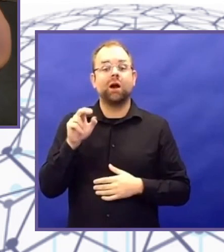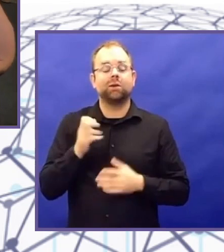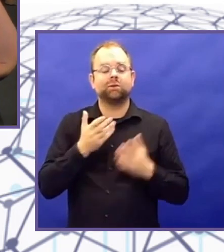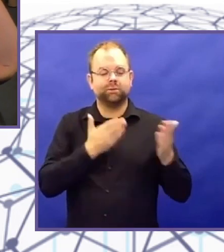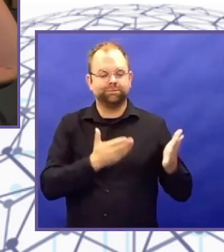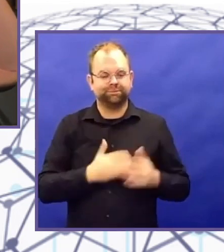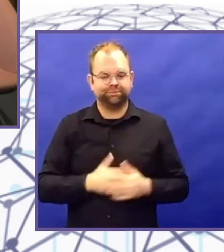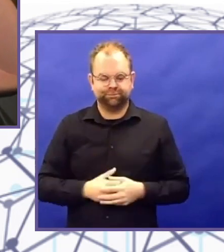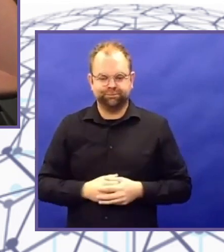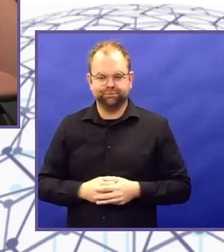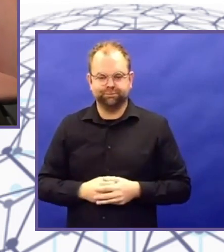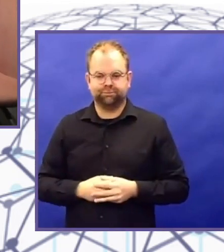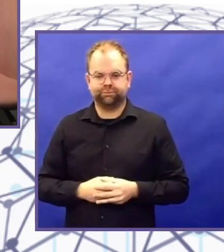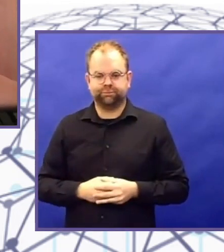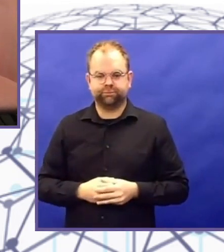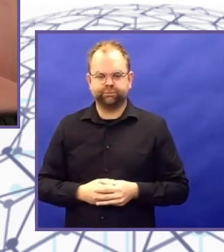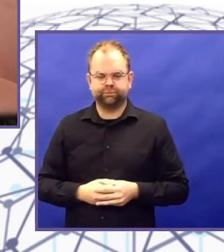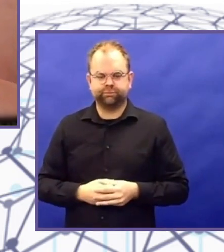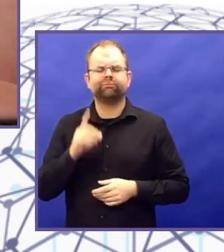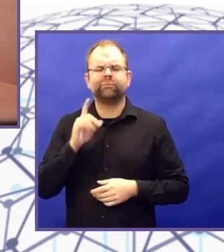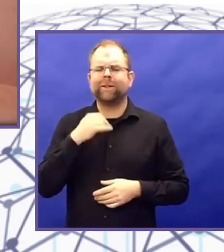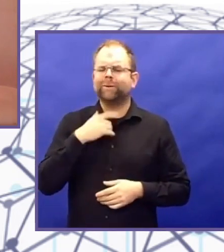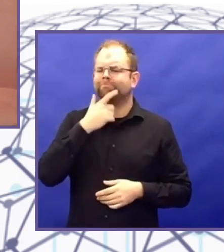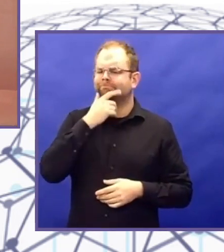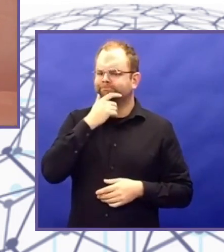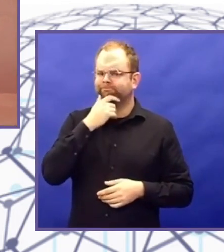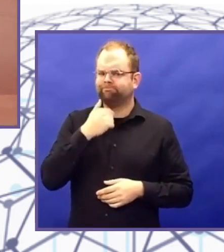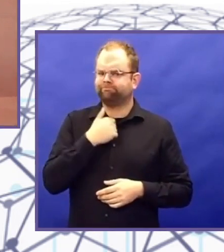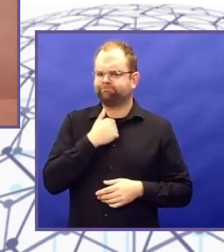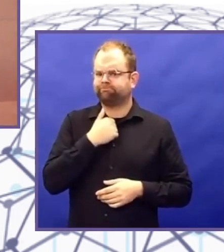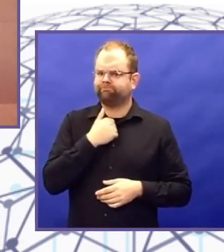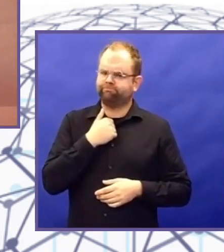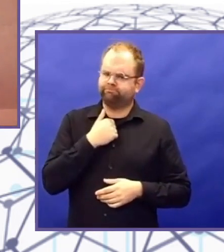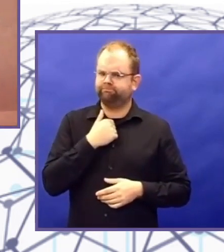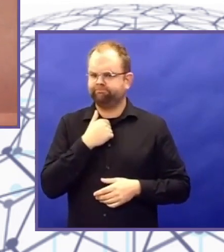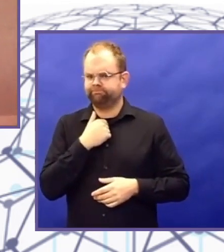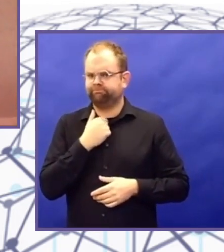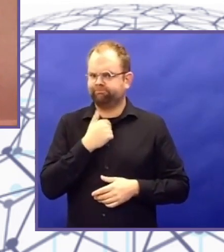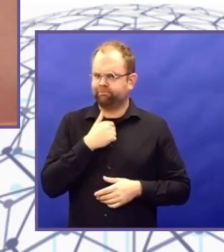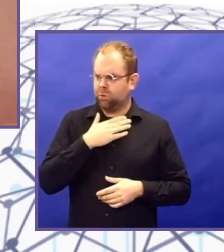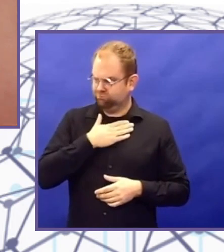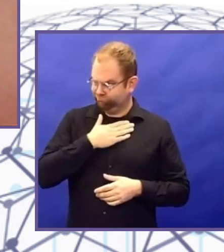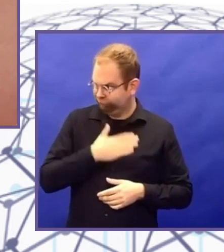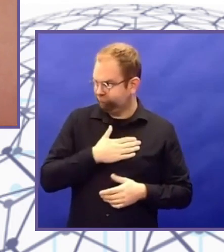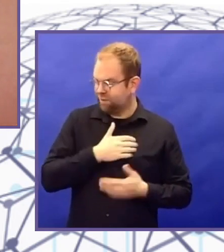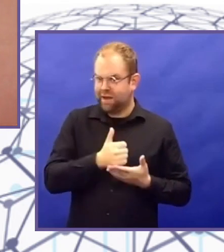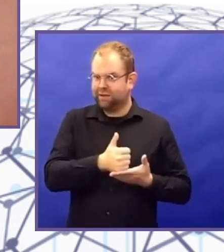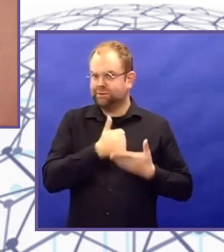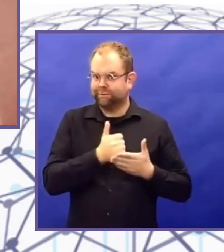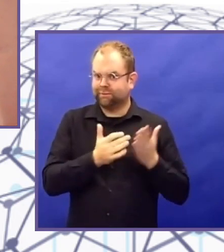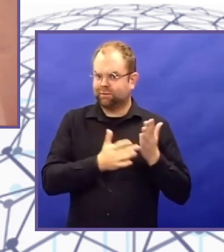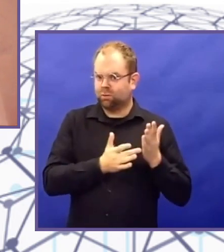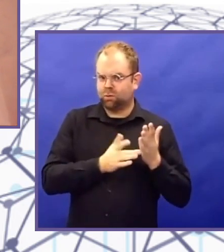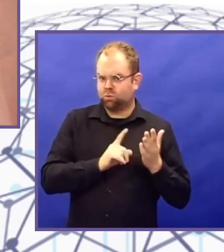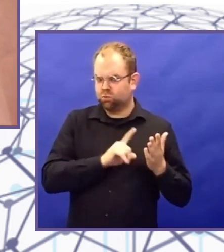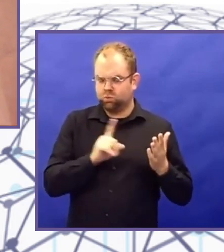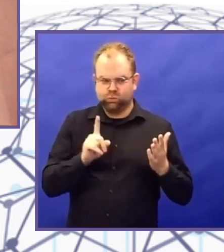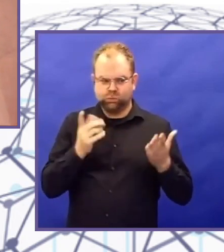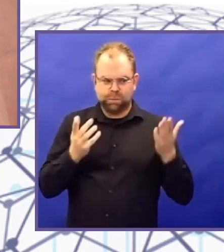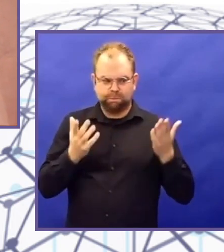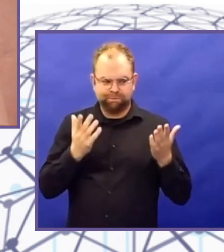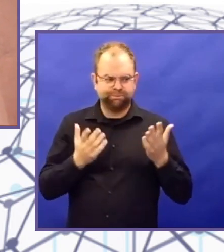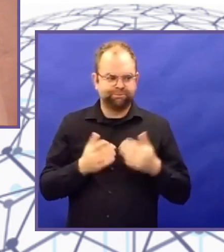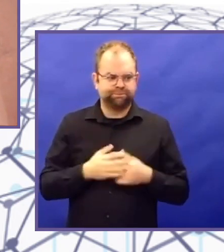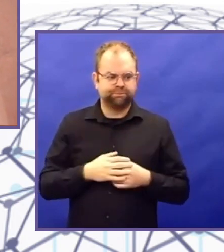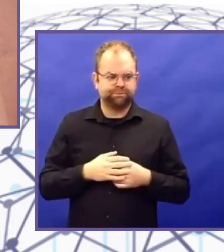Thanks very much. Good afternoon, everyone here and online. It's really wonderful to share a little